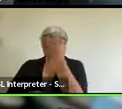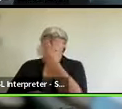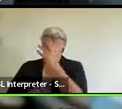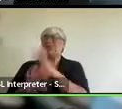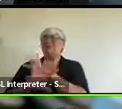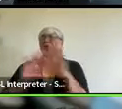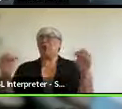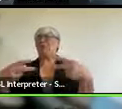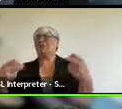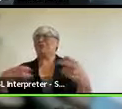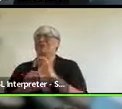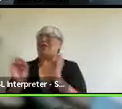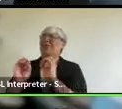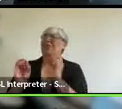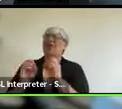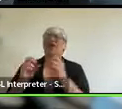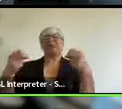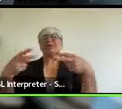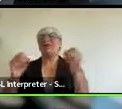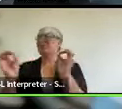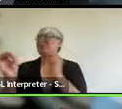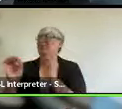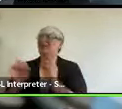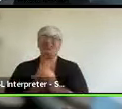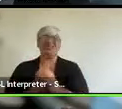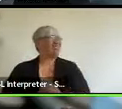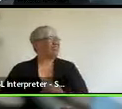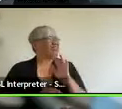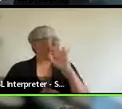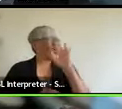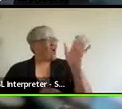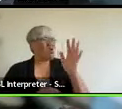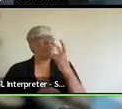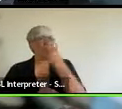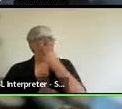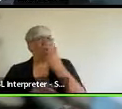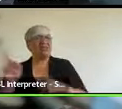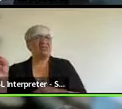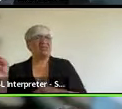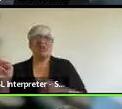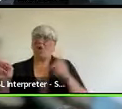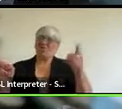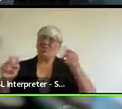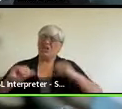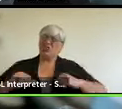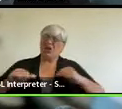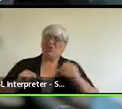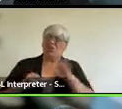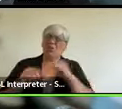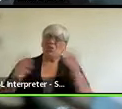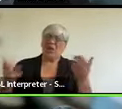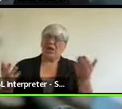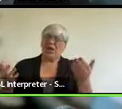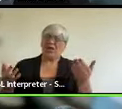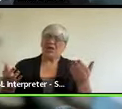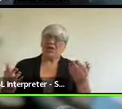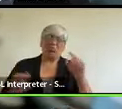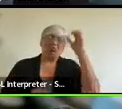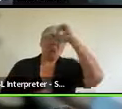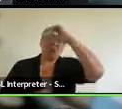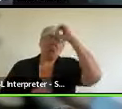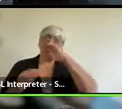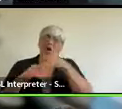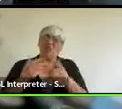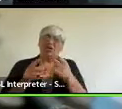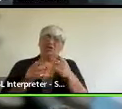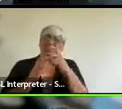captions, doesn't have subtitles. Like, what? Where do they train these people? Where do we get people from that have no concept of how to